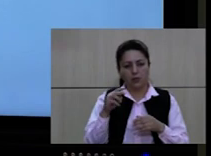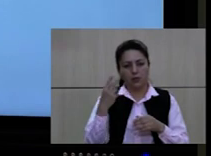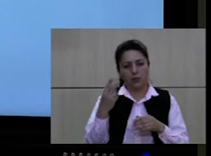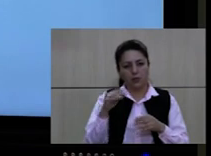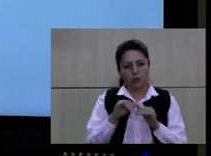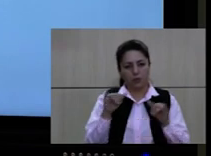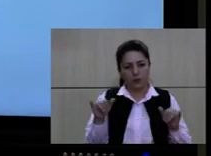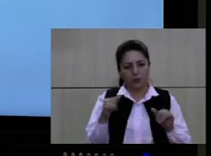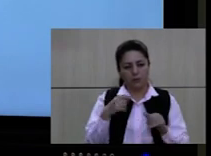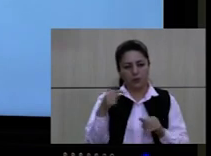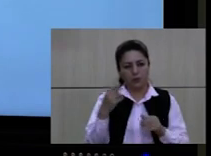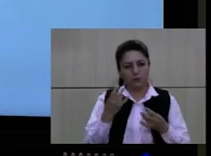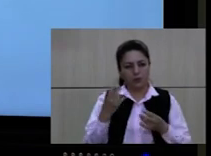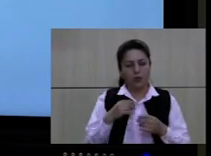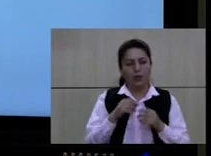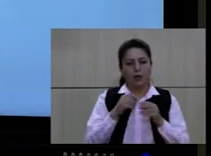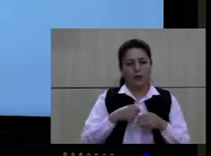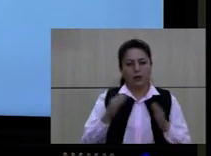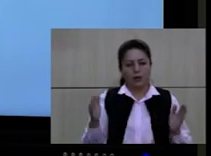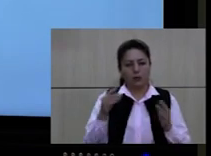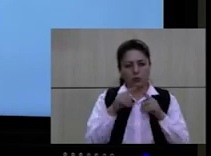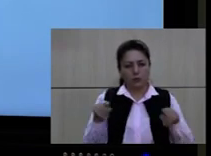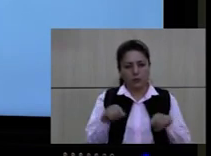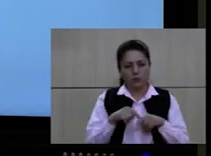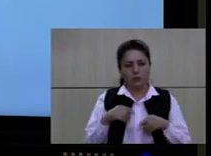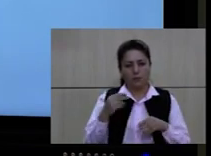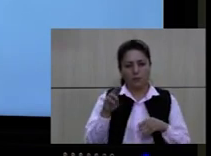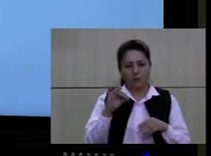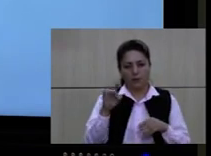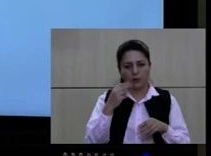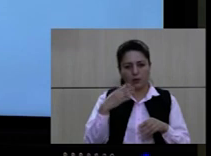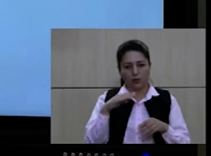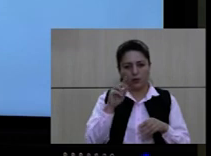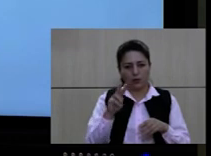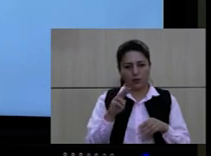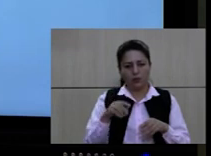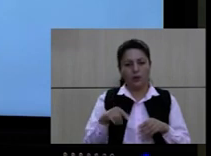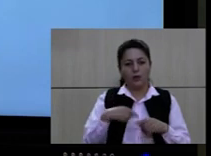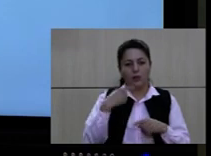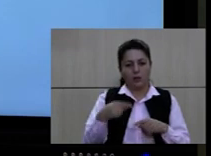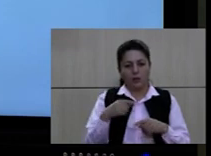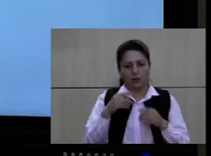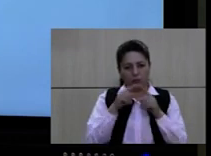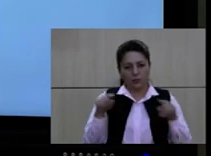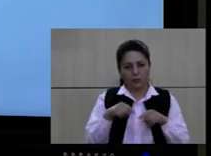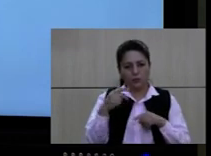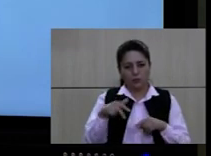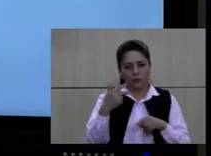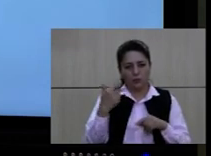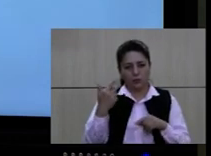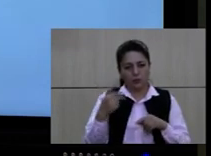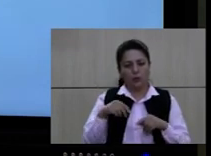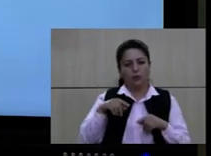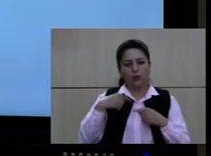ayirib tashlaymiz. Demak, katta uchburchagimizning perimetri 42 barobar keyingi uchburchagimizniki 33, undan